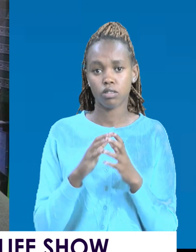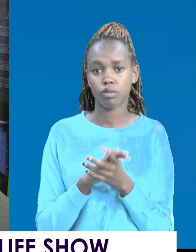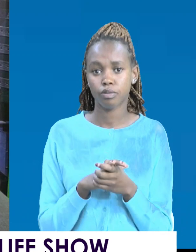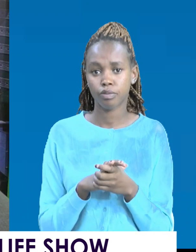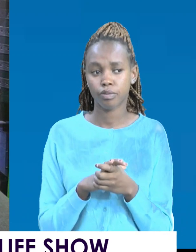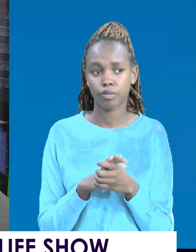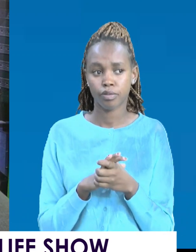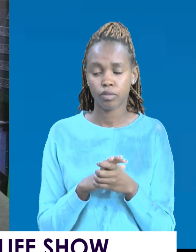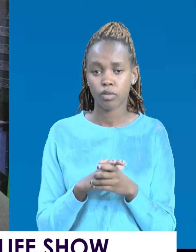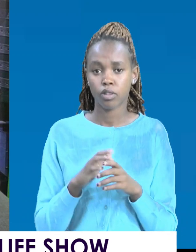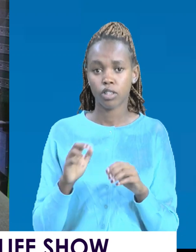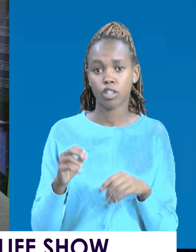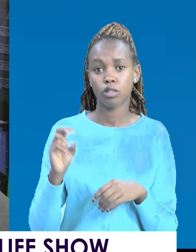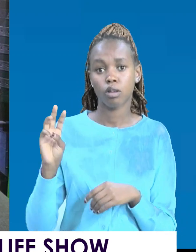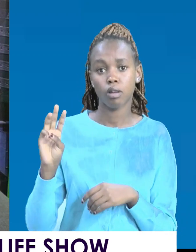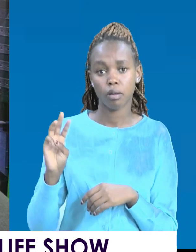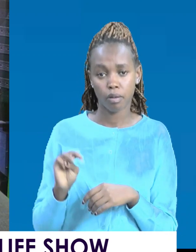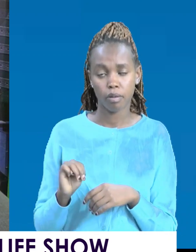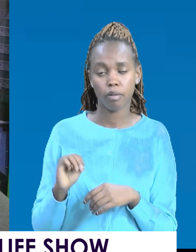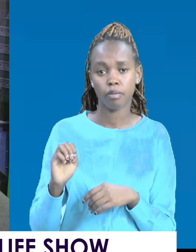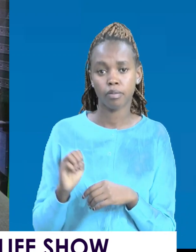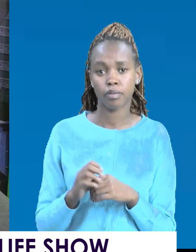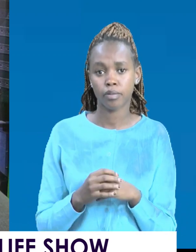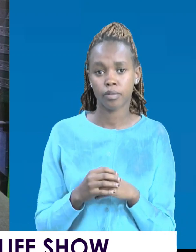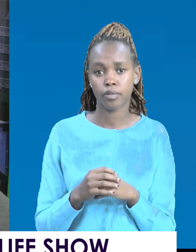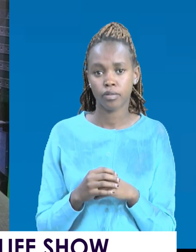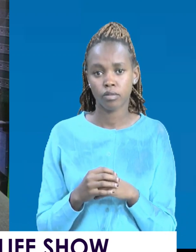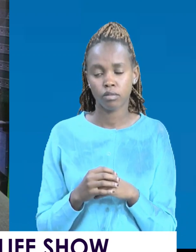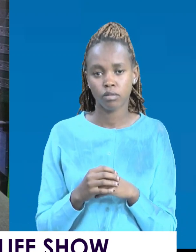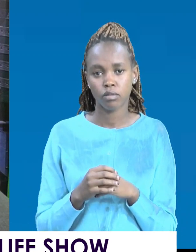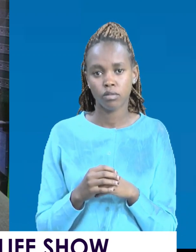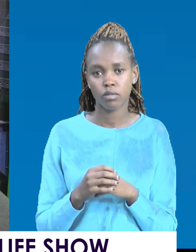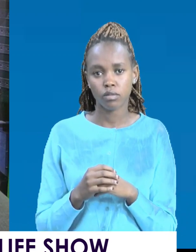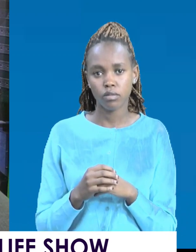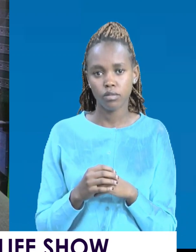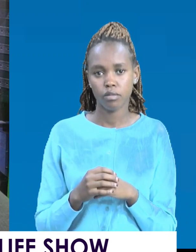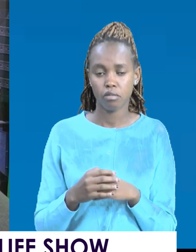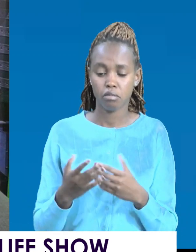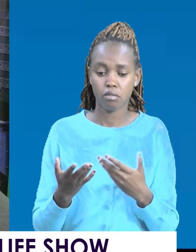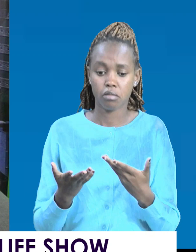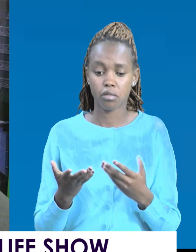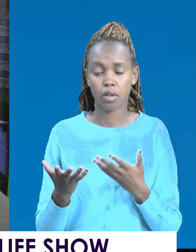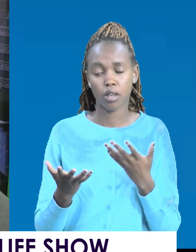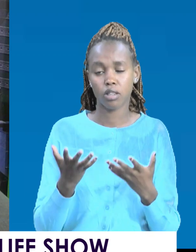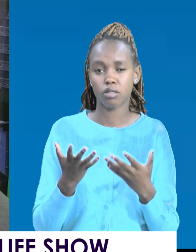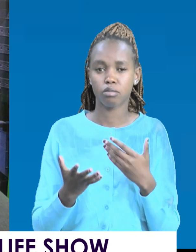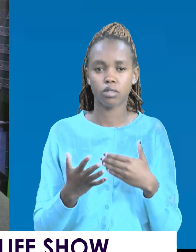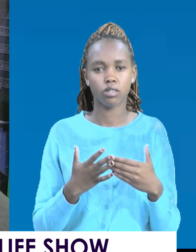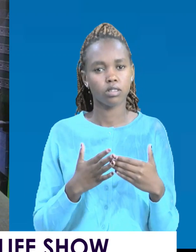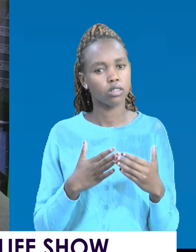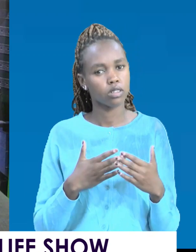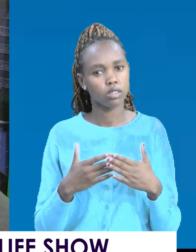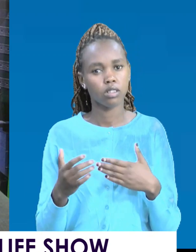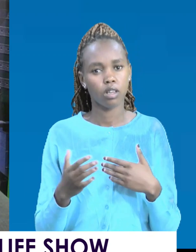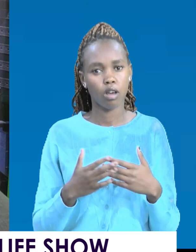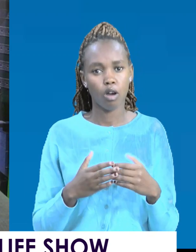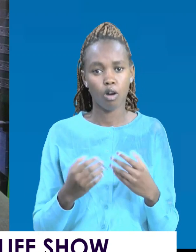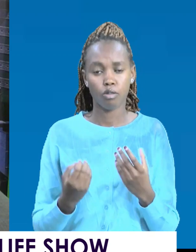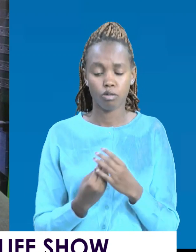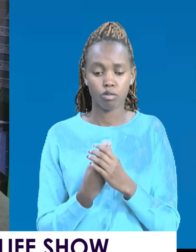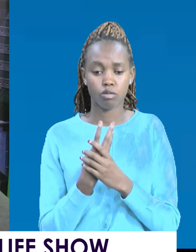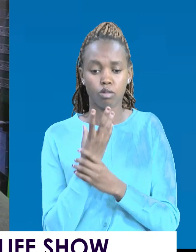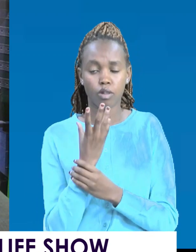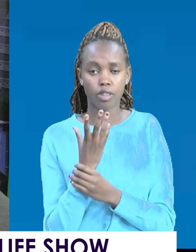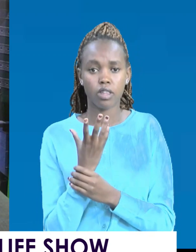need to empathize. Many times the war you're facing is just a symptom of the growth that